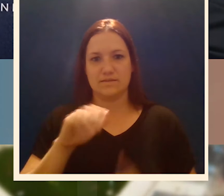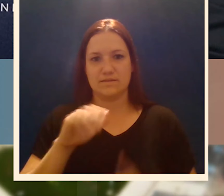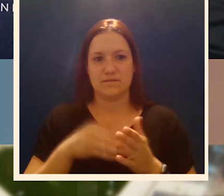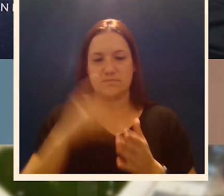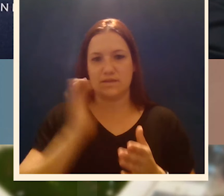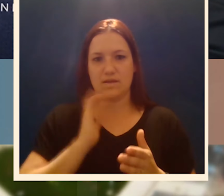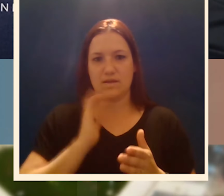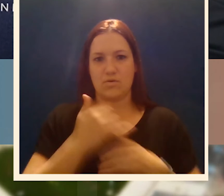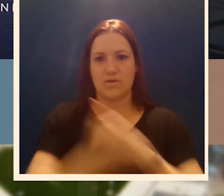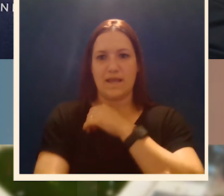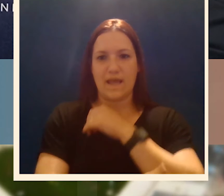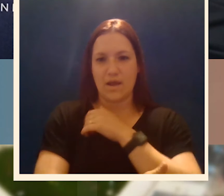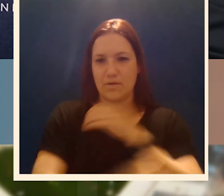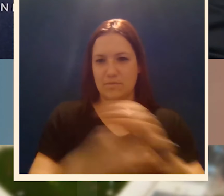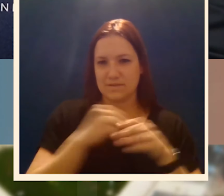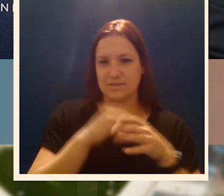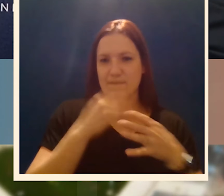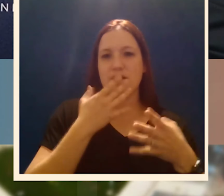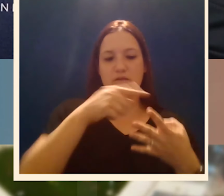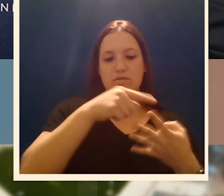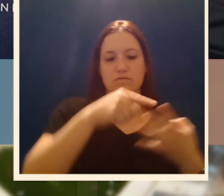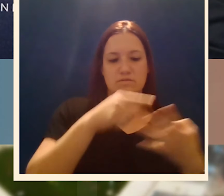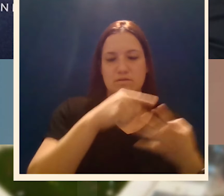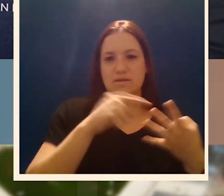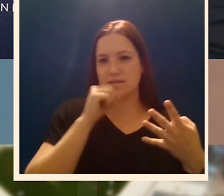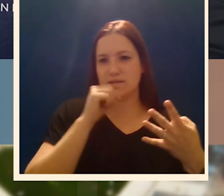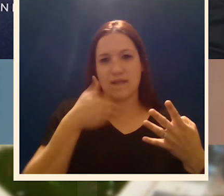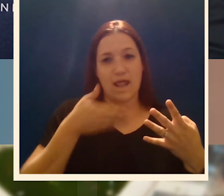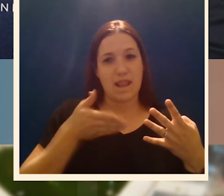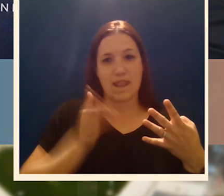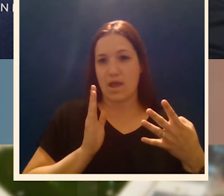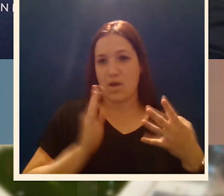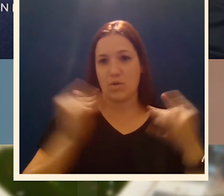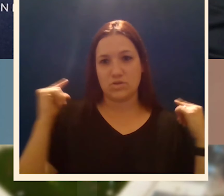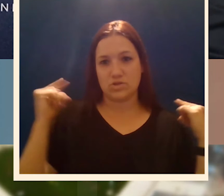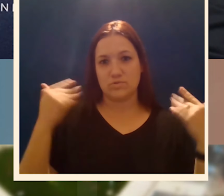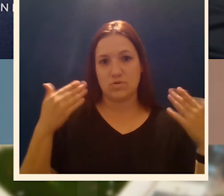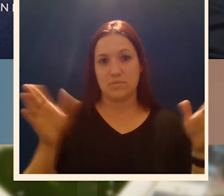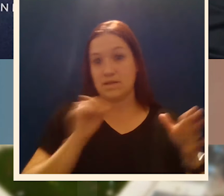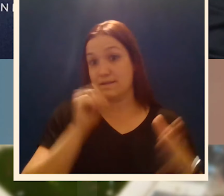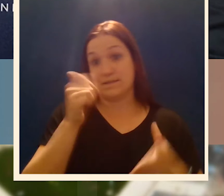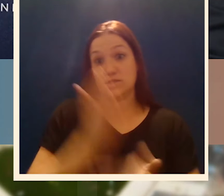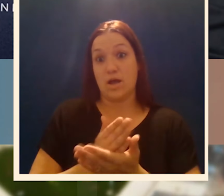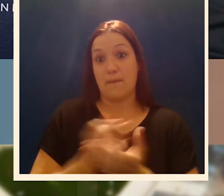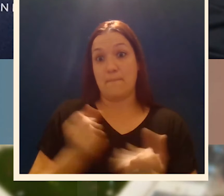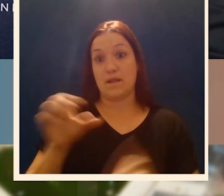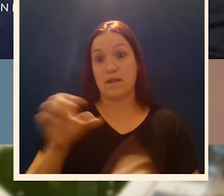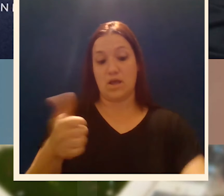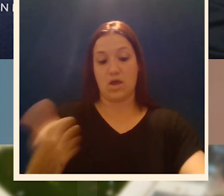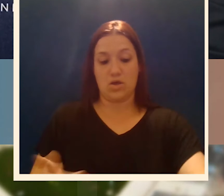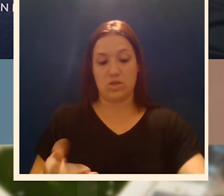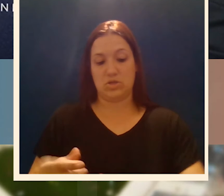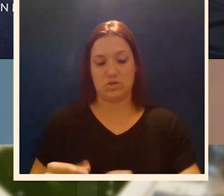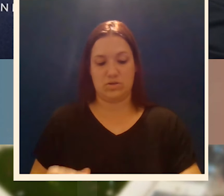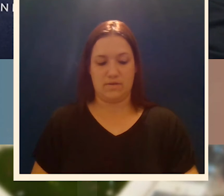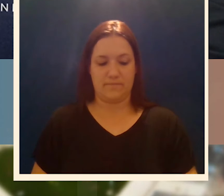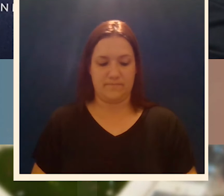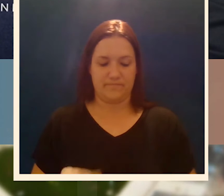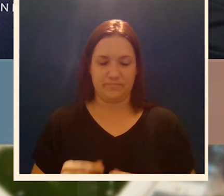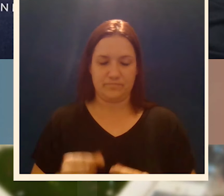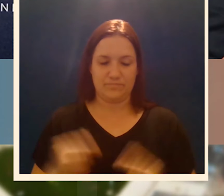many Tulare County gyms from opening and essentially defying the governor's orders, but there really was no